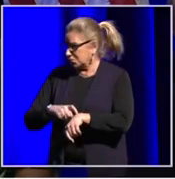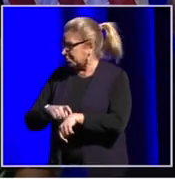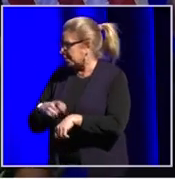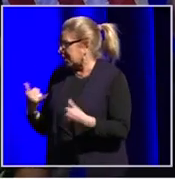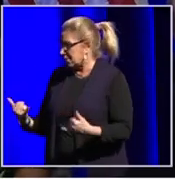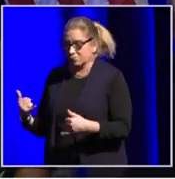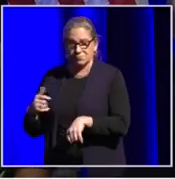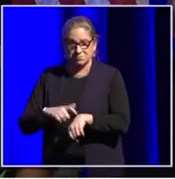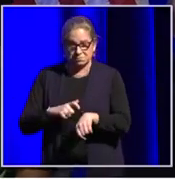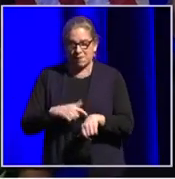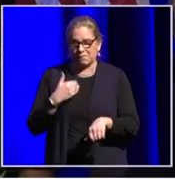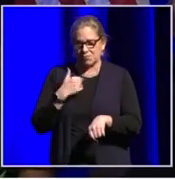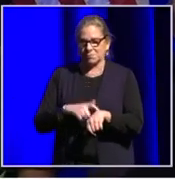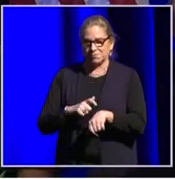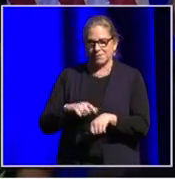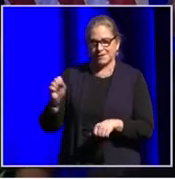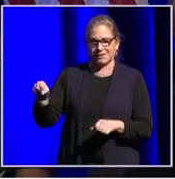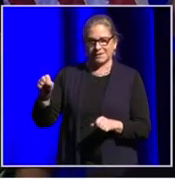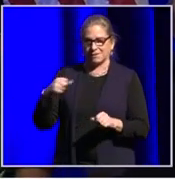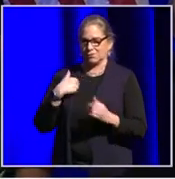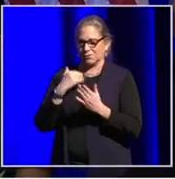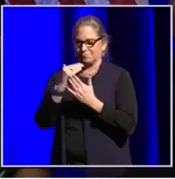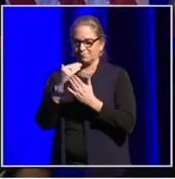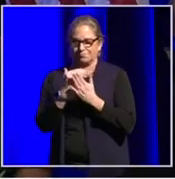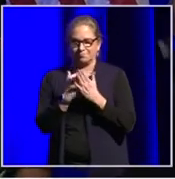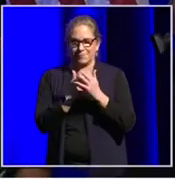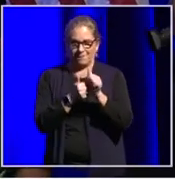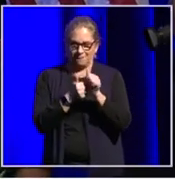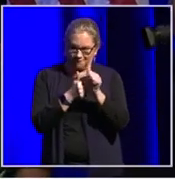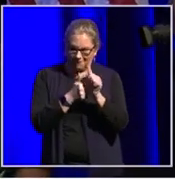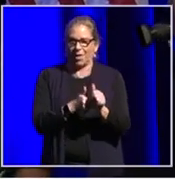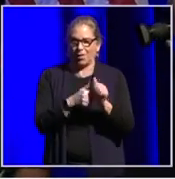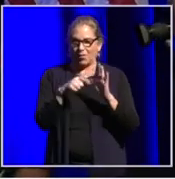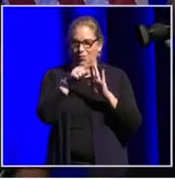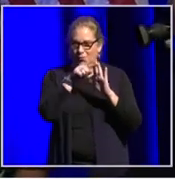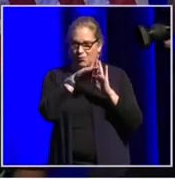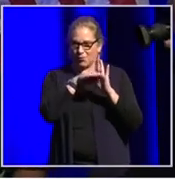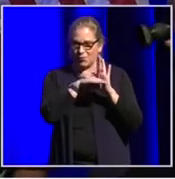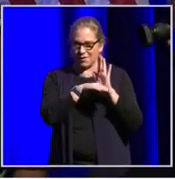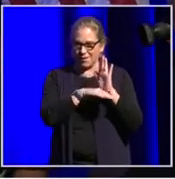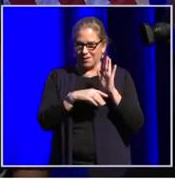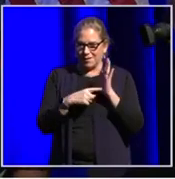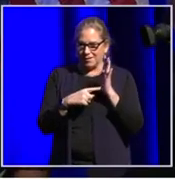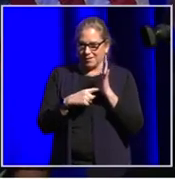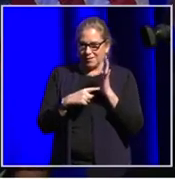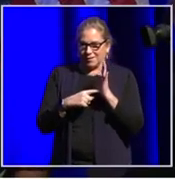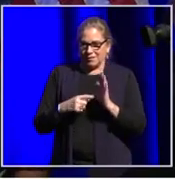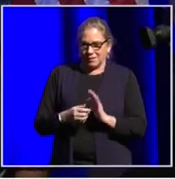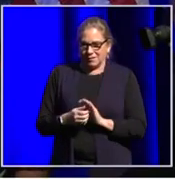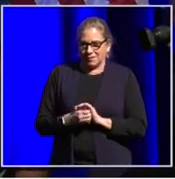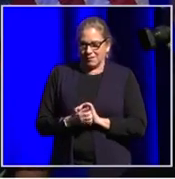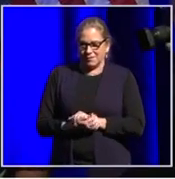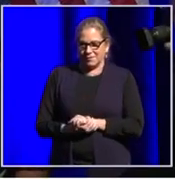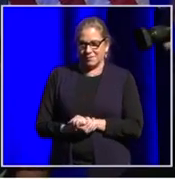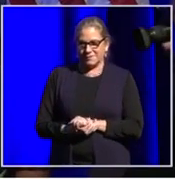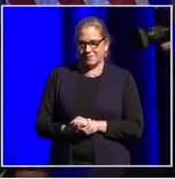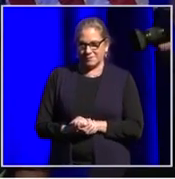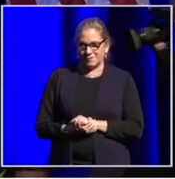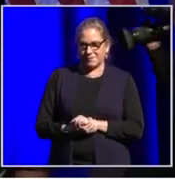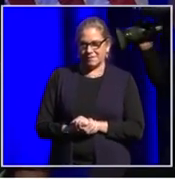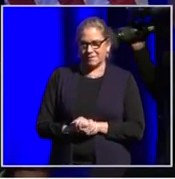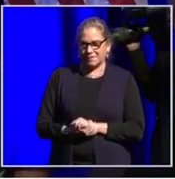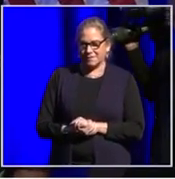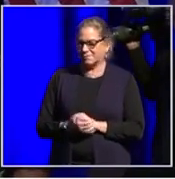way. Next up is the timekeeper has to stay awake, though. The timekeeper fell asleep? Yeah. No. I'm